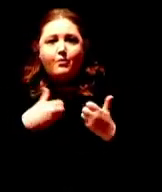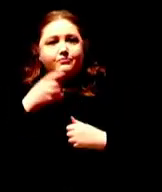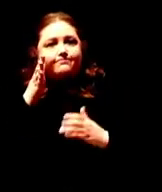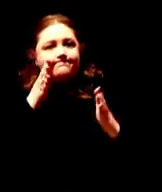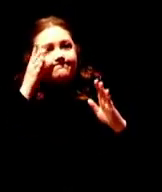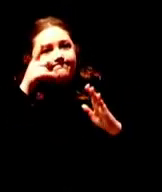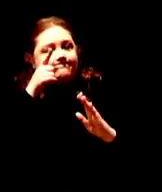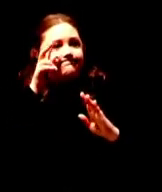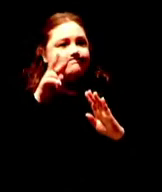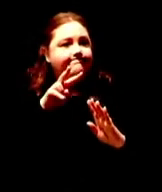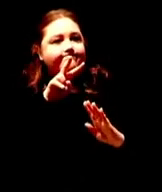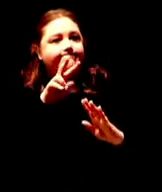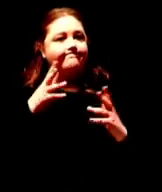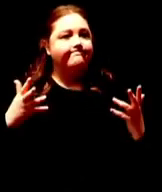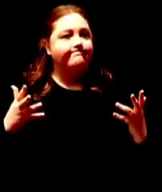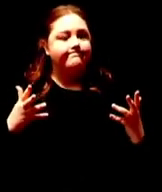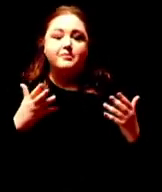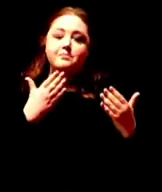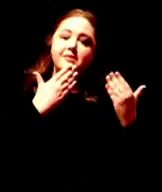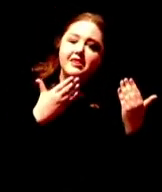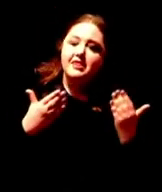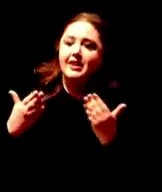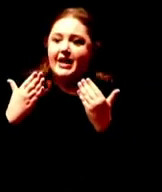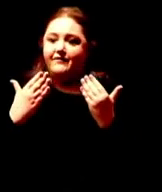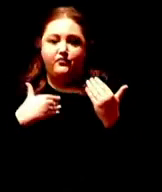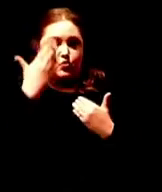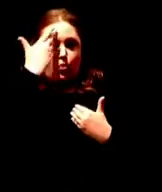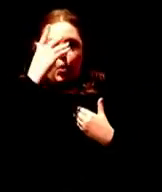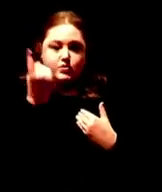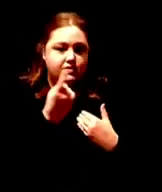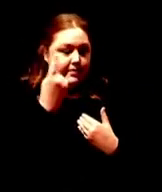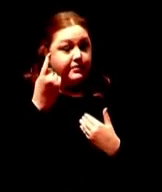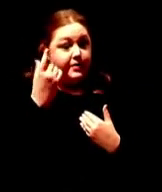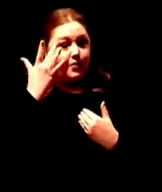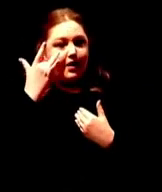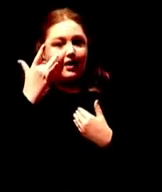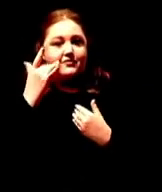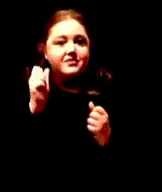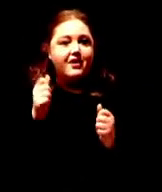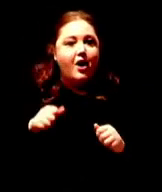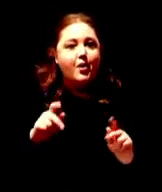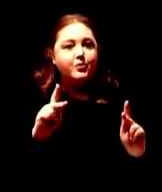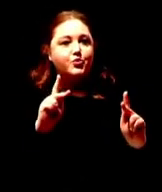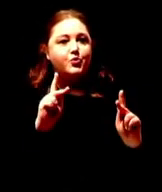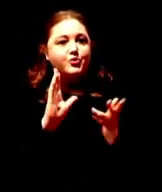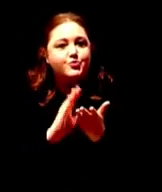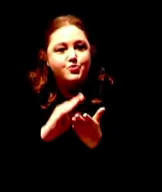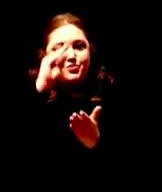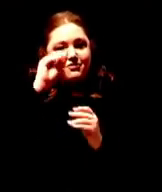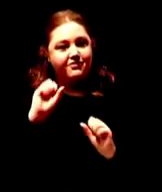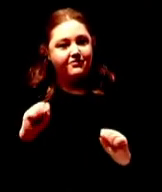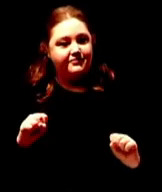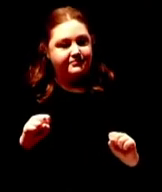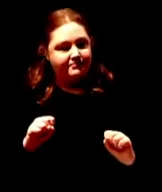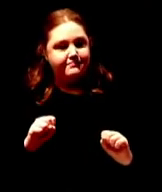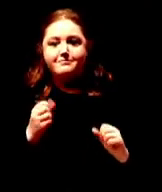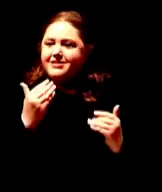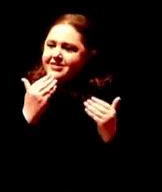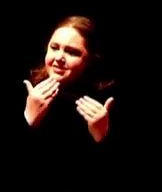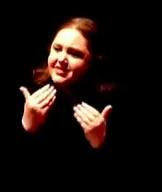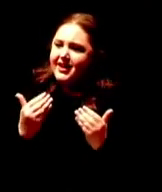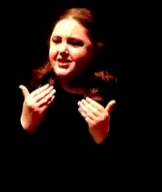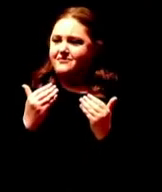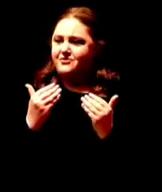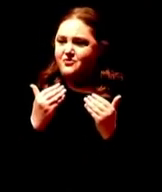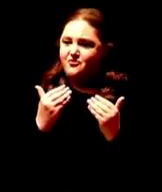to? Be thankful when you don't know something, for it gives you the opportunity to learn. Be thankful for